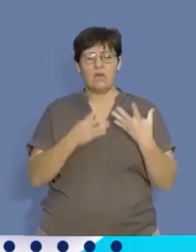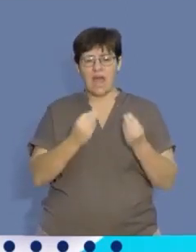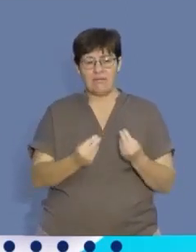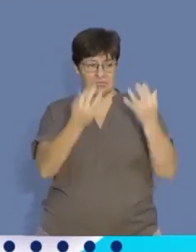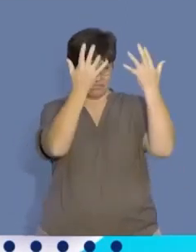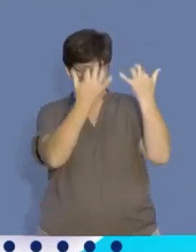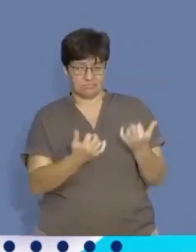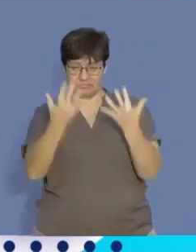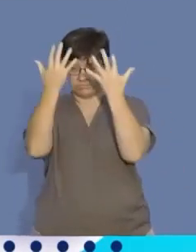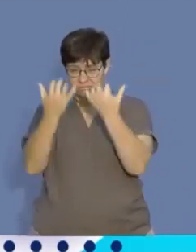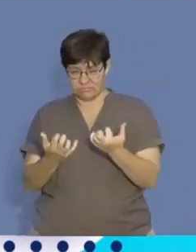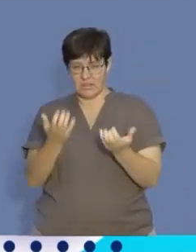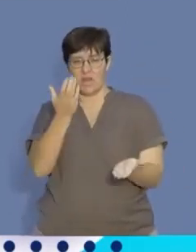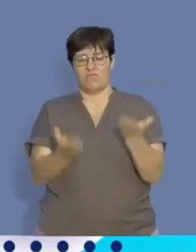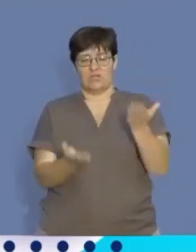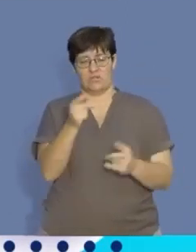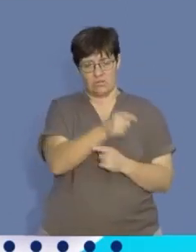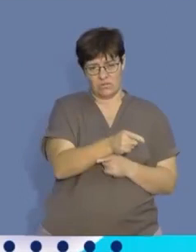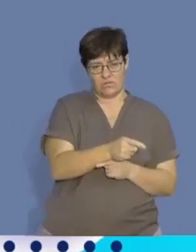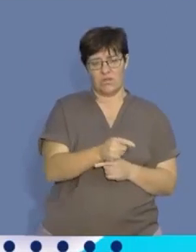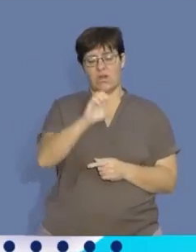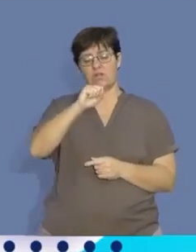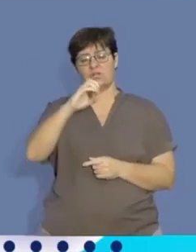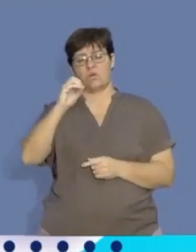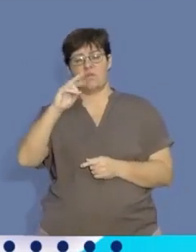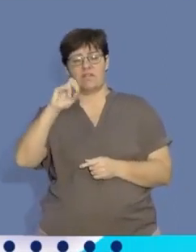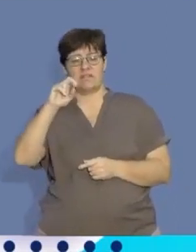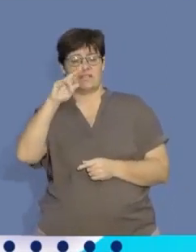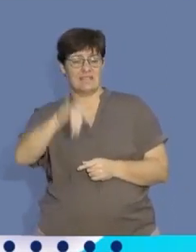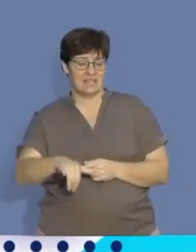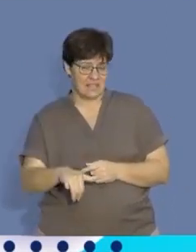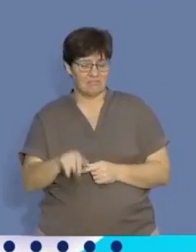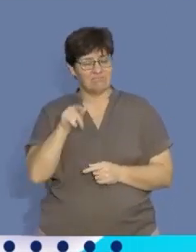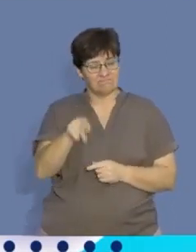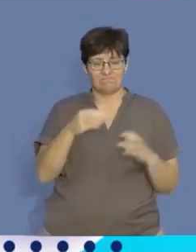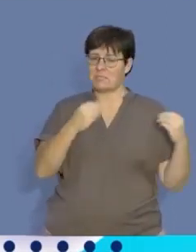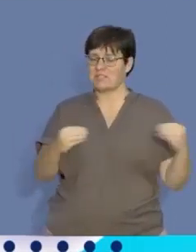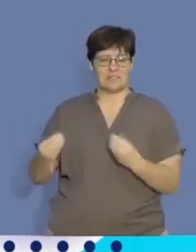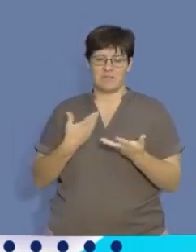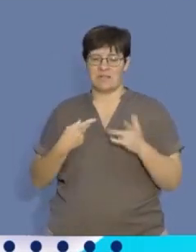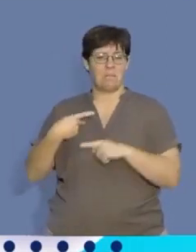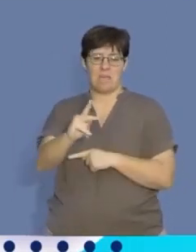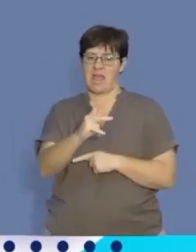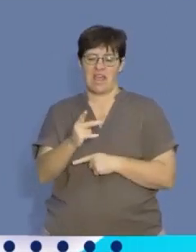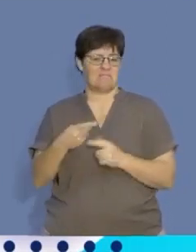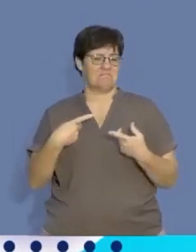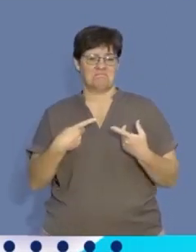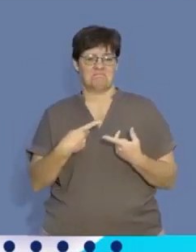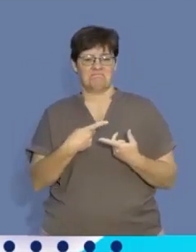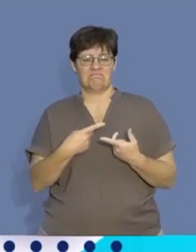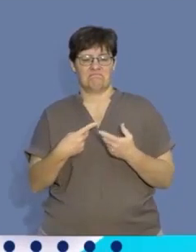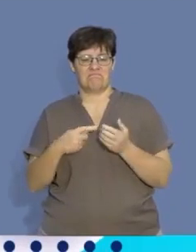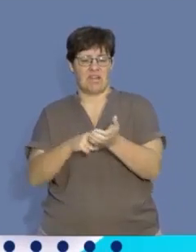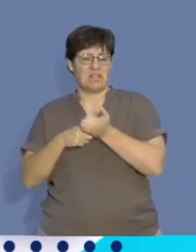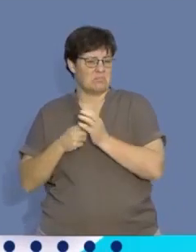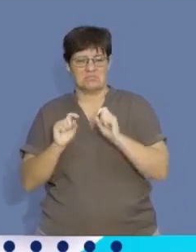of liquidity ratios. Solvency, you also looked at the solvency of a business in the event of